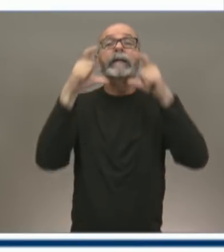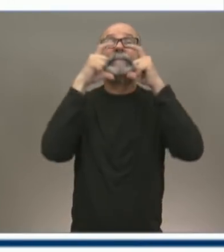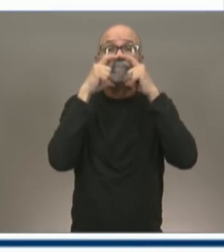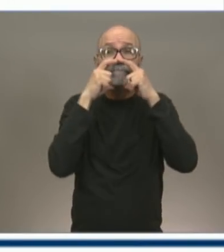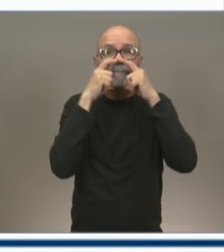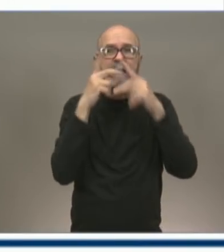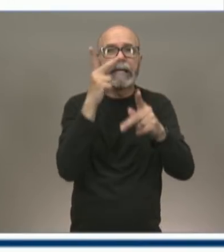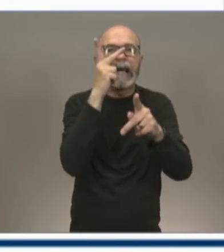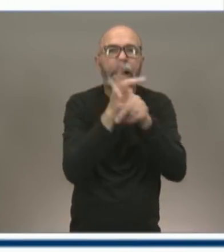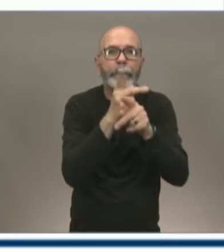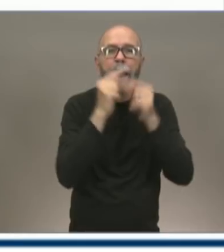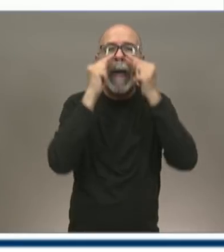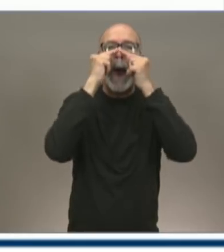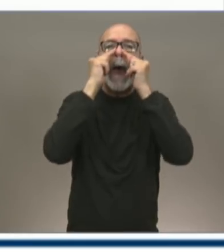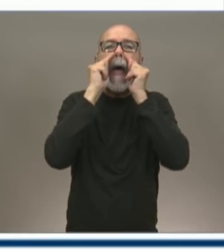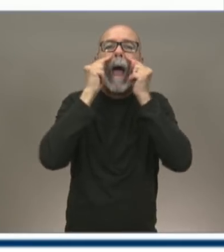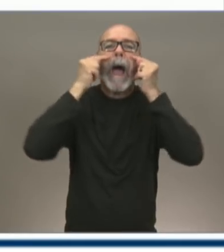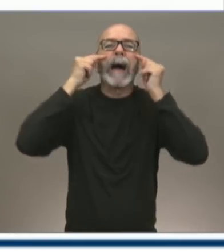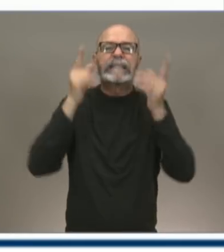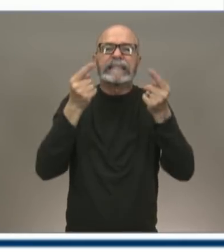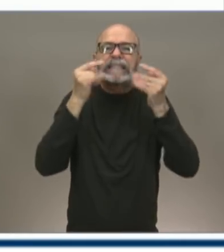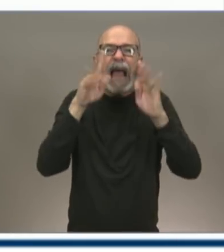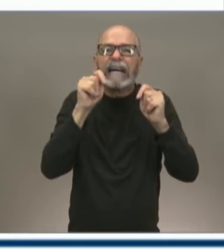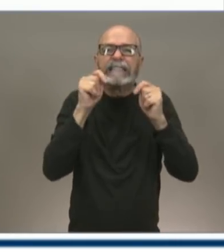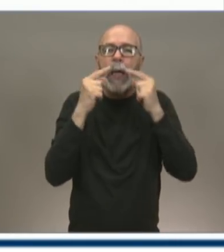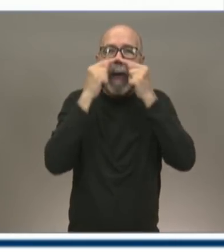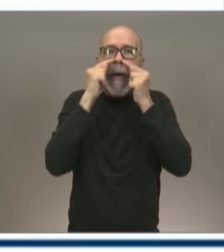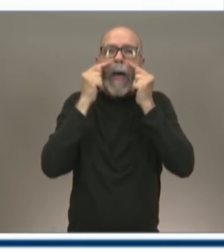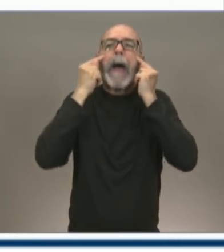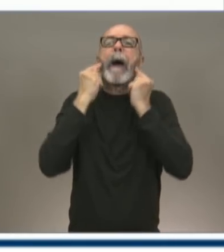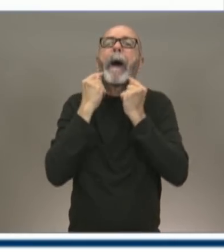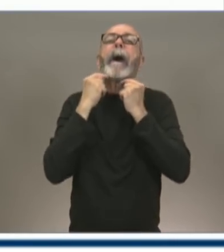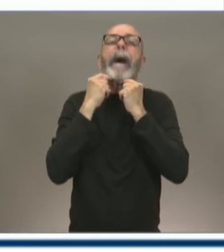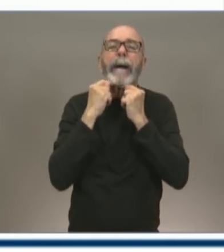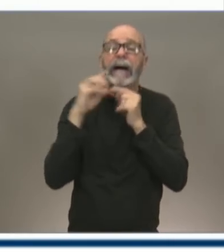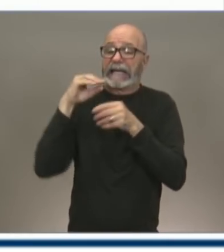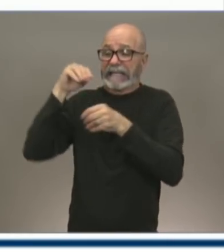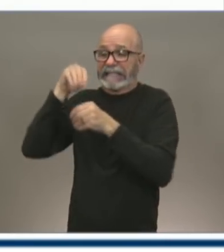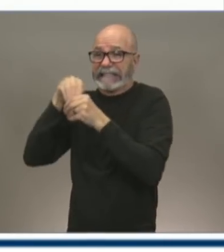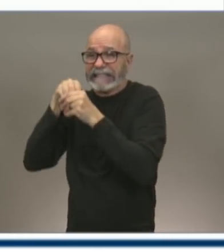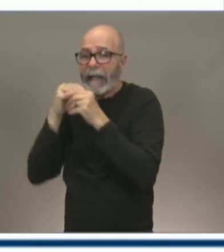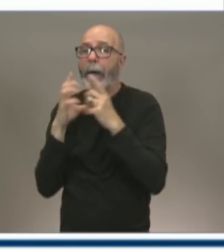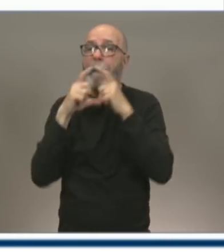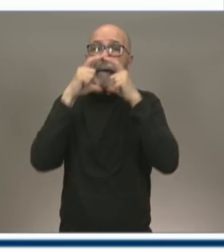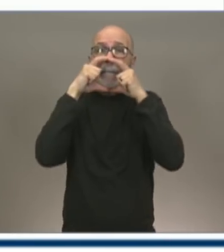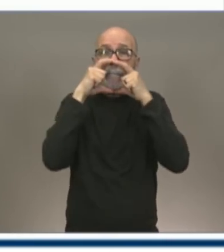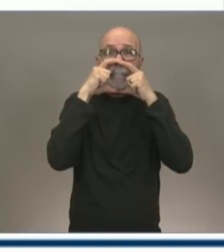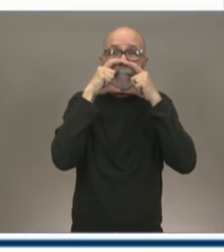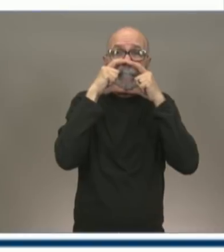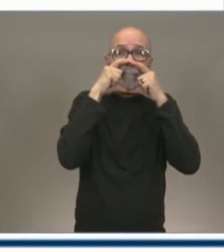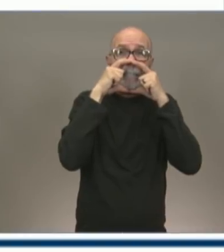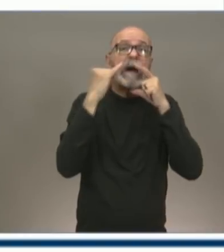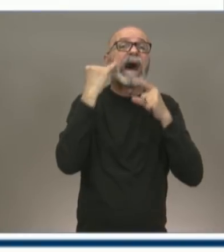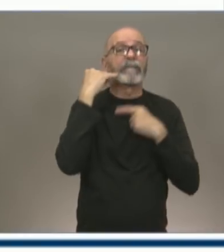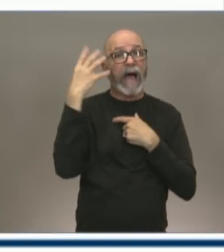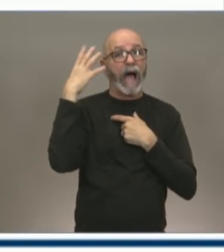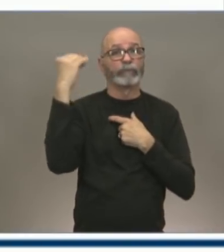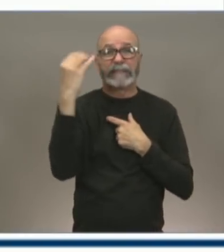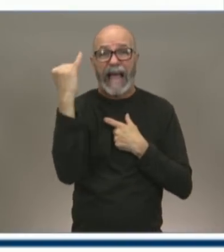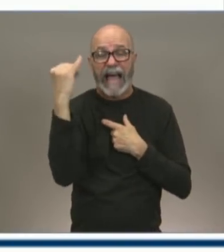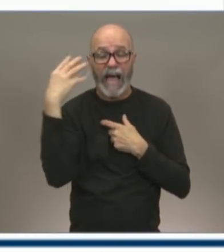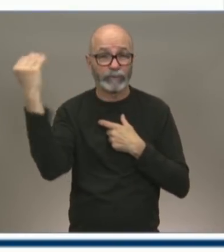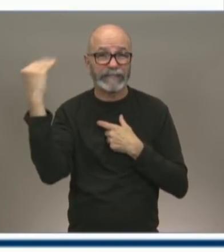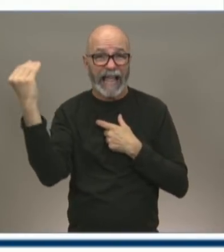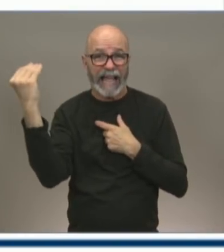to. We have mandatory masking in indoor public places. We also advise people whether indoors or outdoors in a